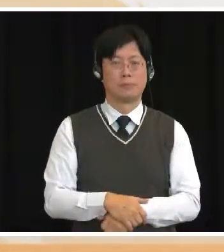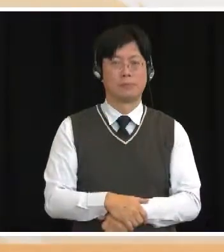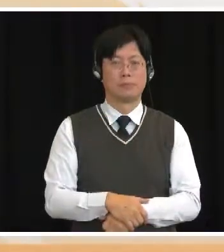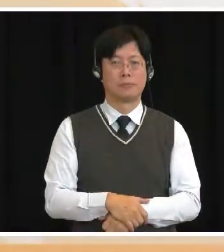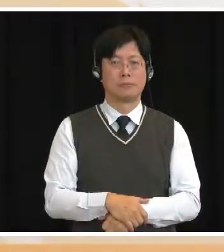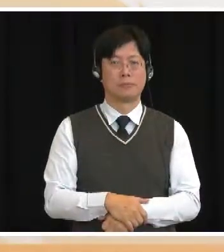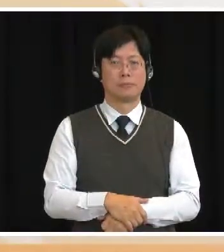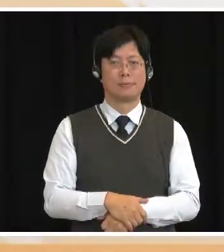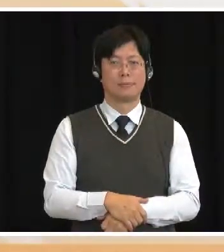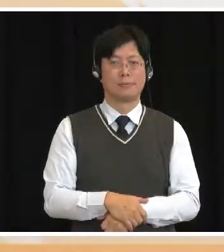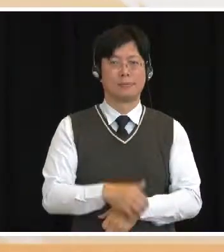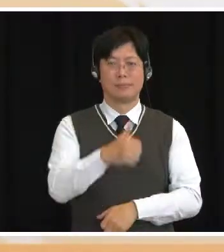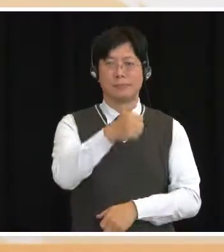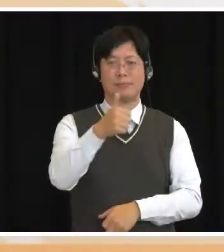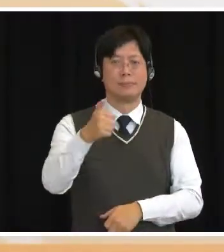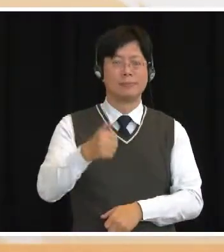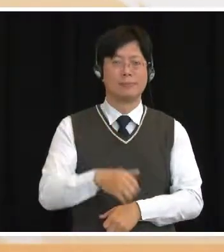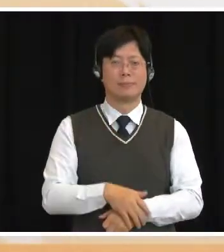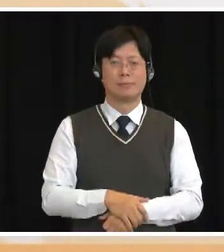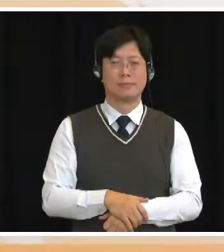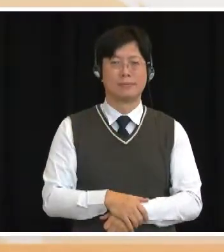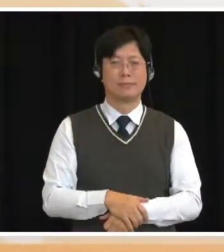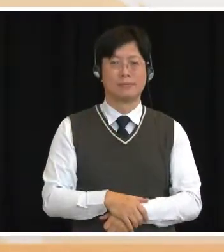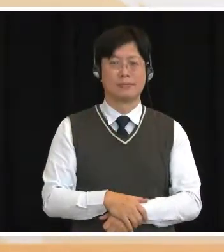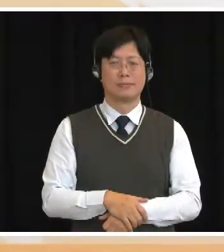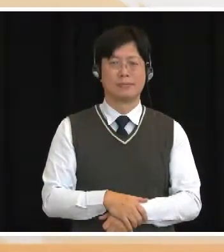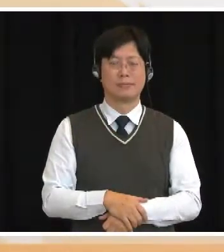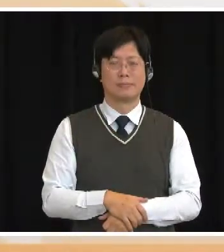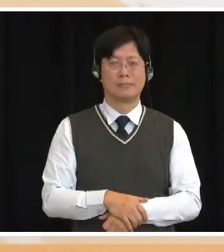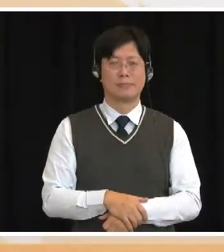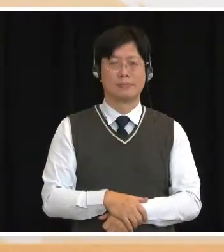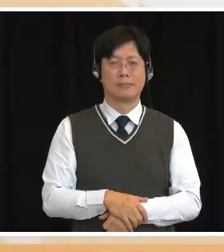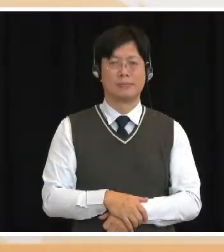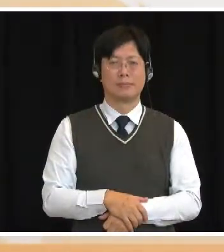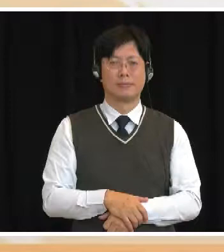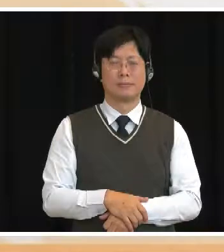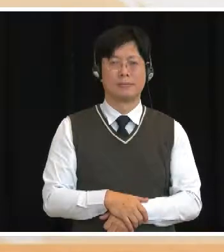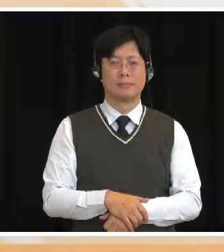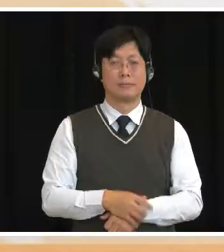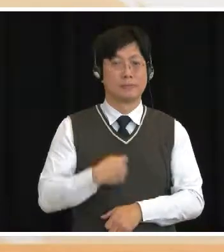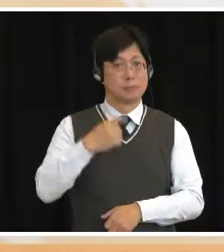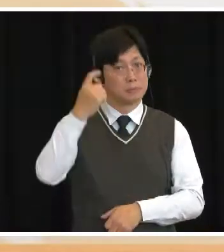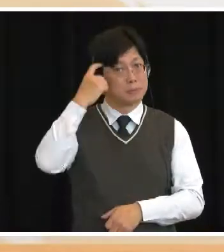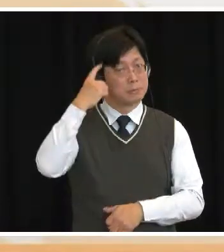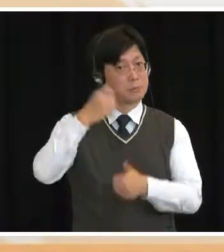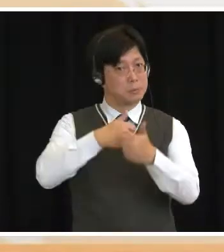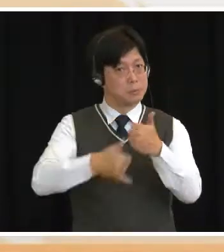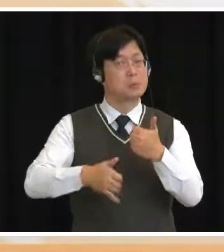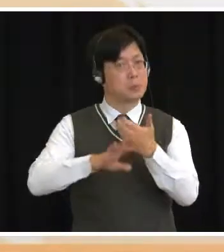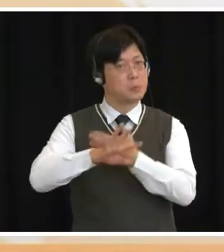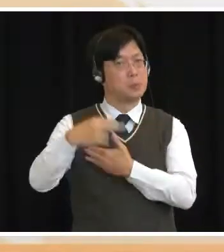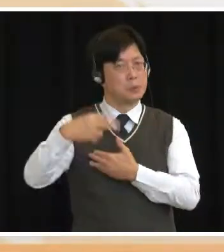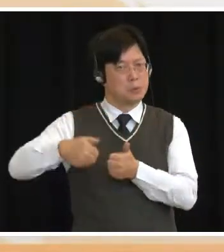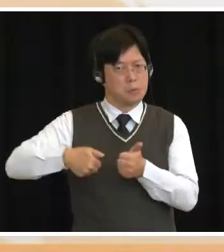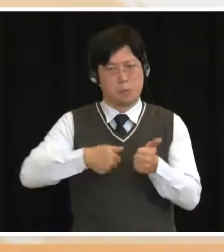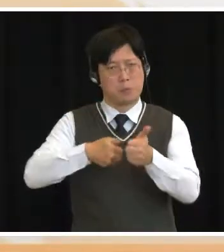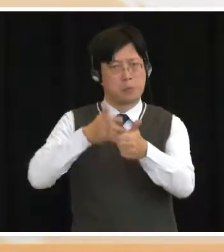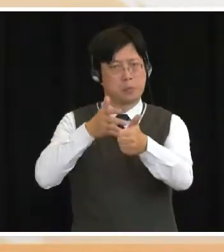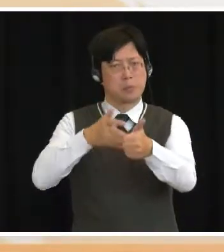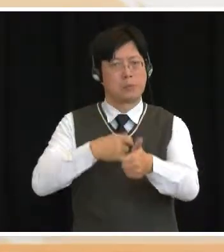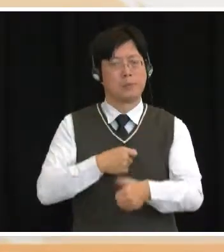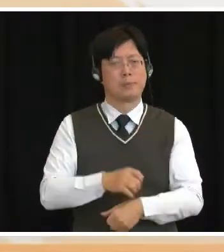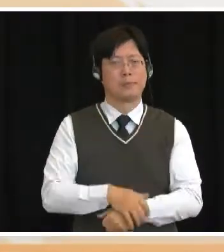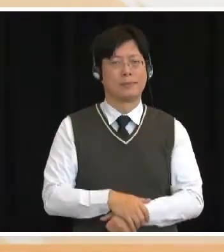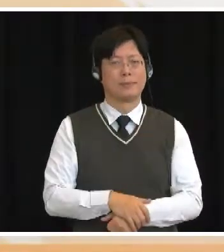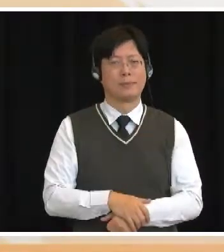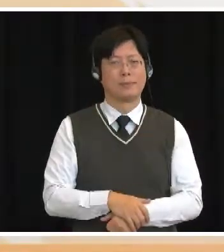the questions, and I assume that there will be some follow-up questions. But